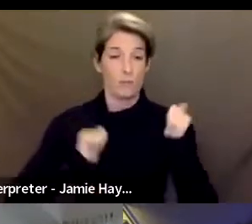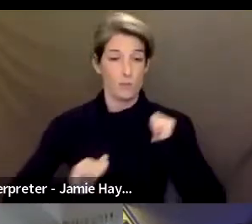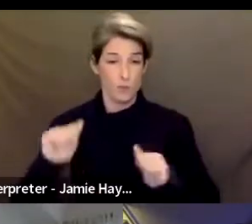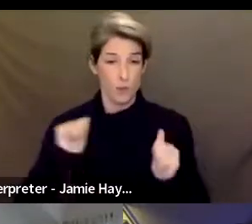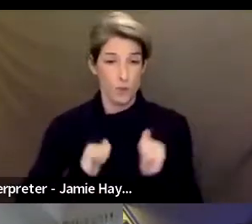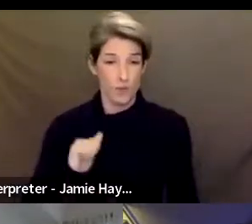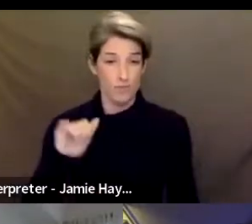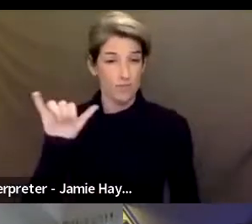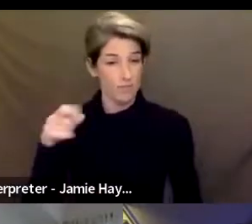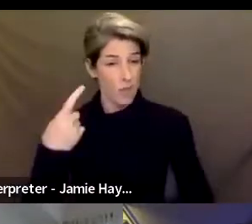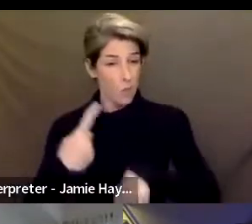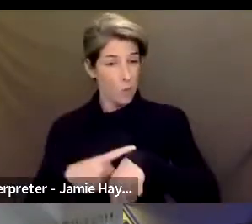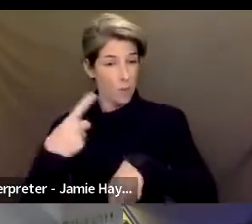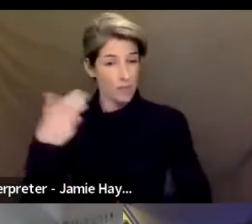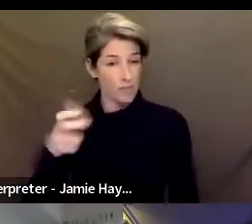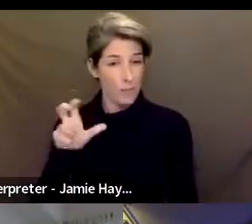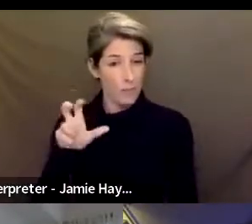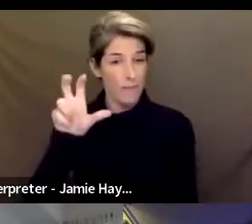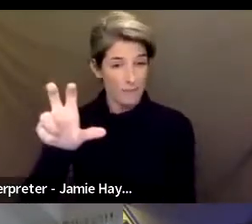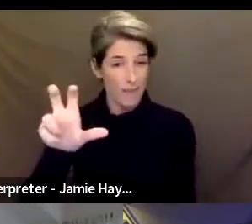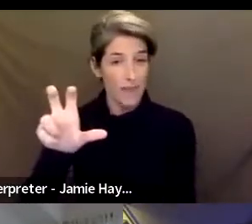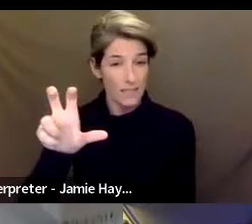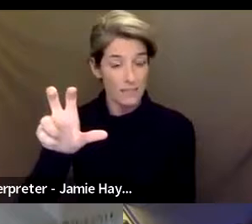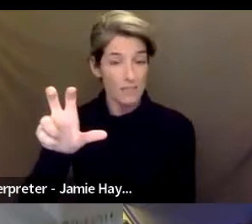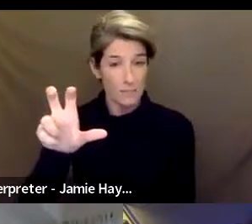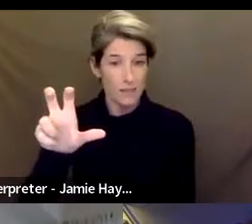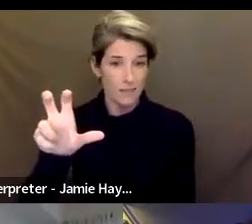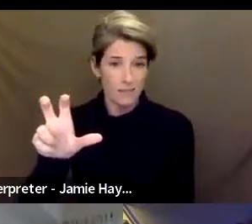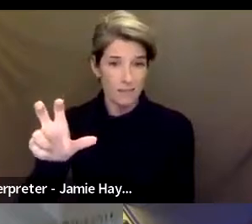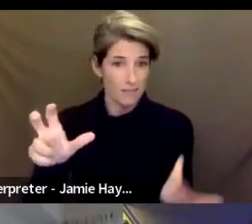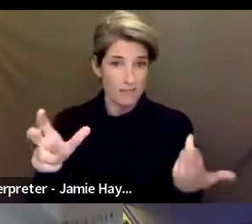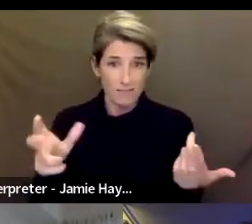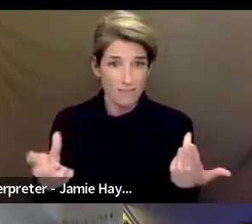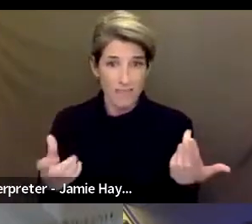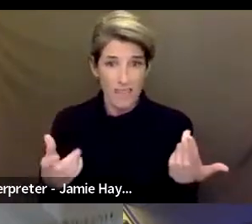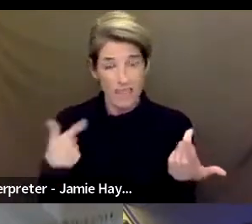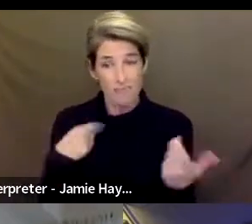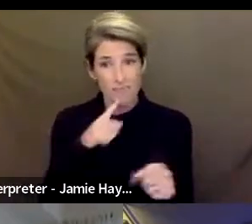investment that, honestly, most theaters, you probably have a projector.